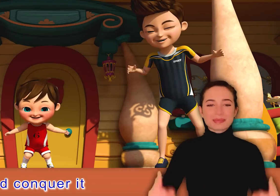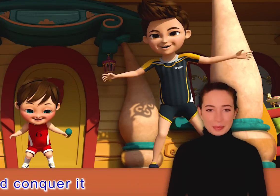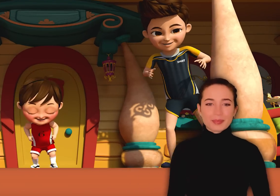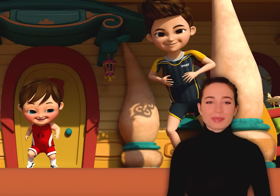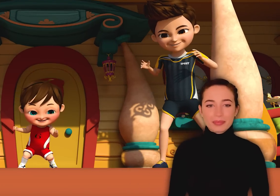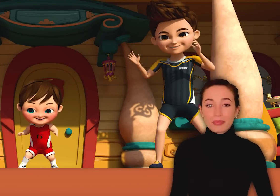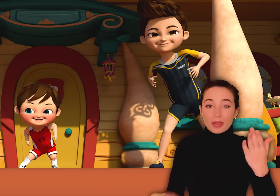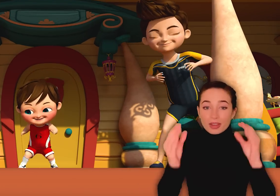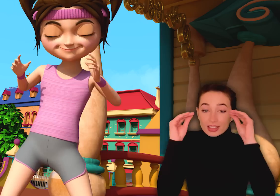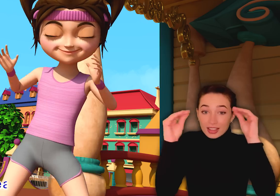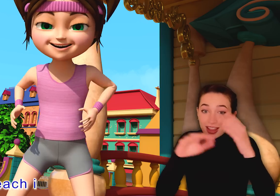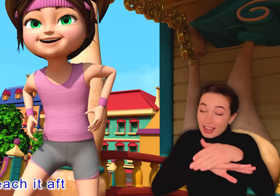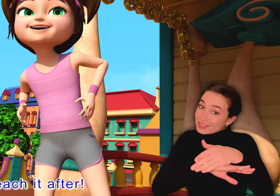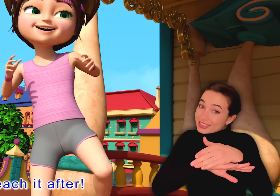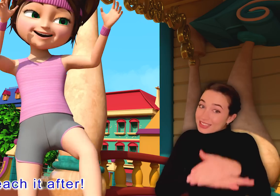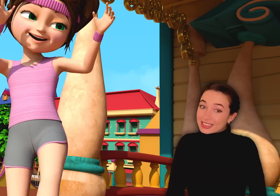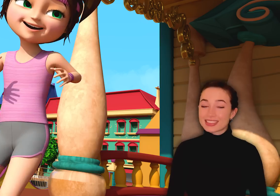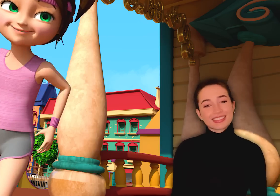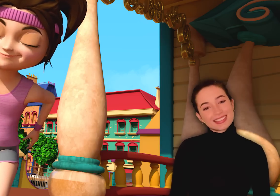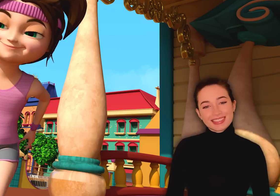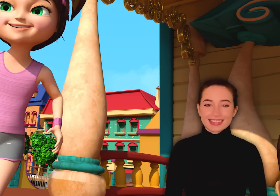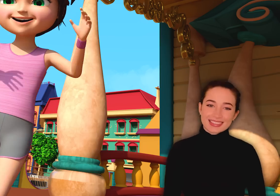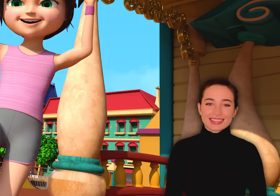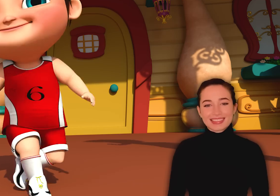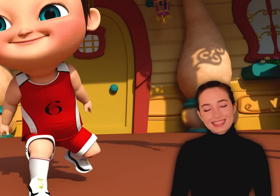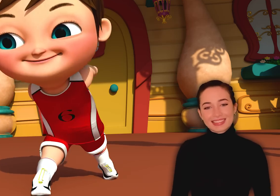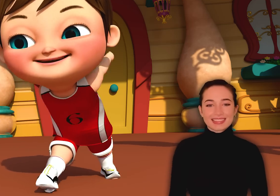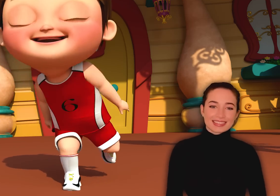and Conquer it and maybe we'll teach it